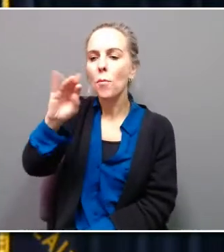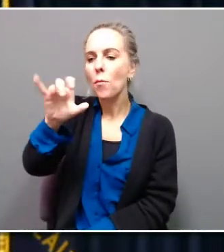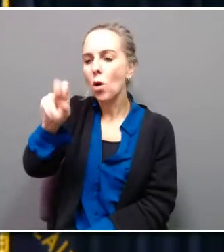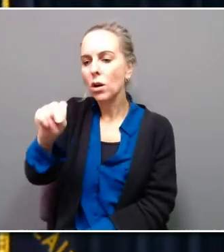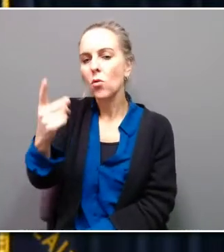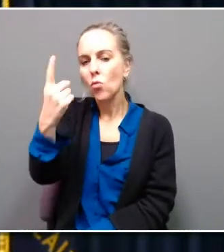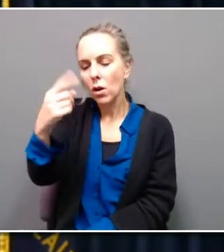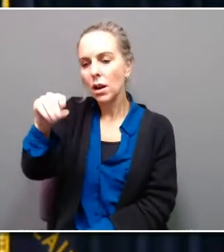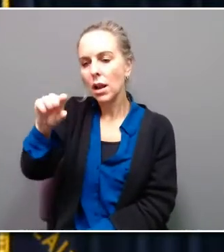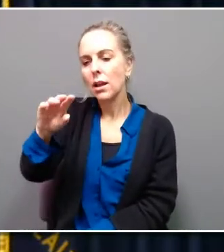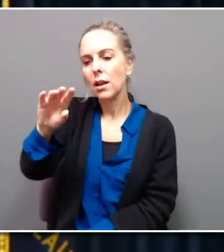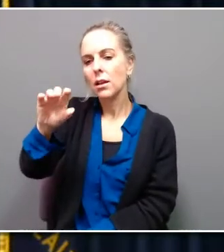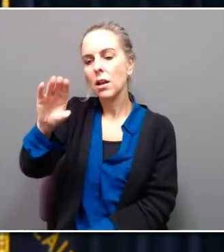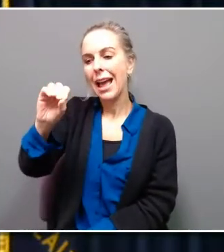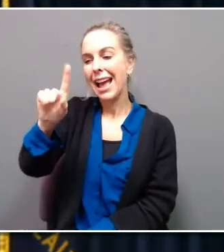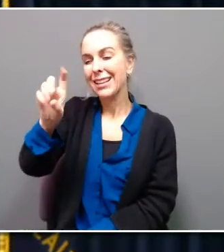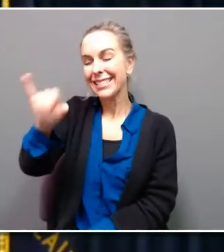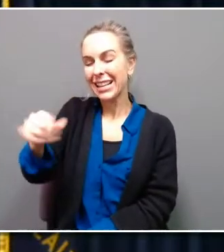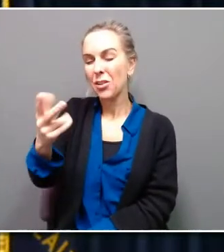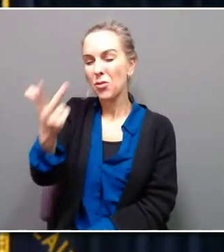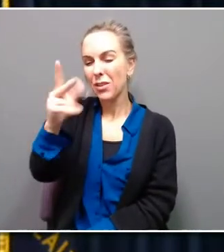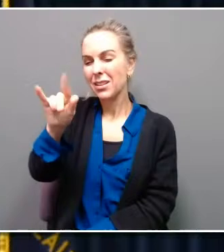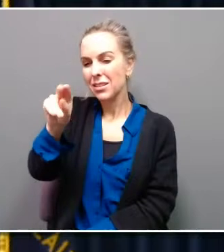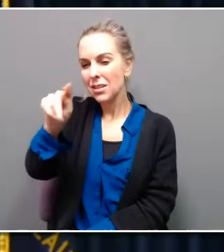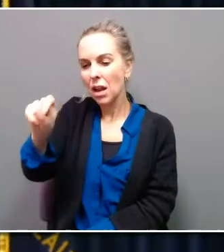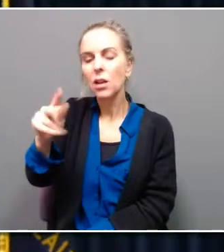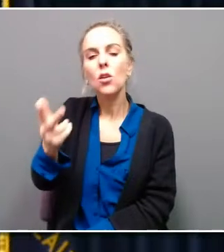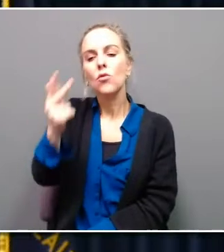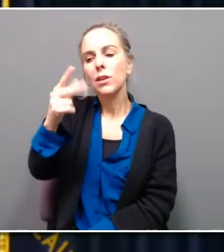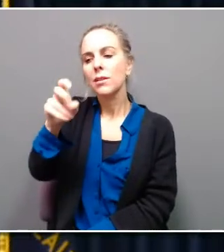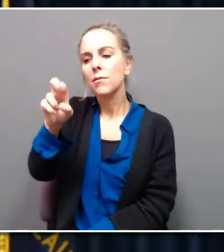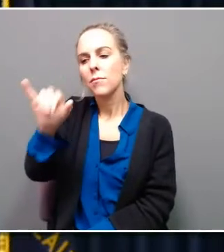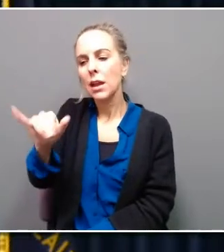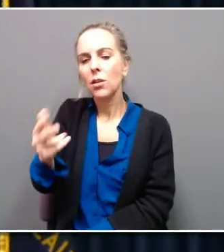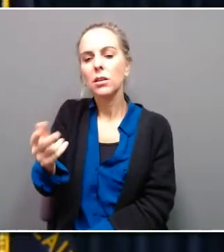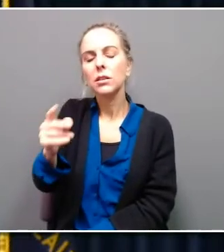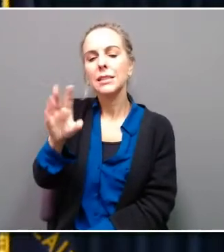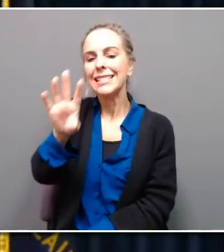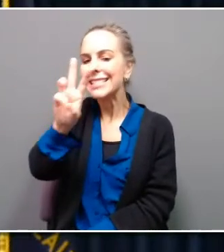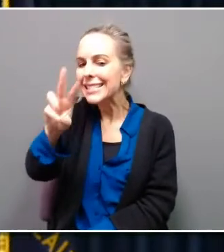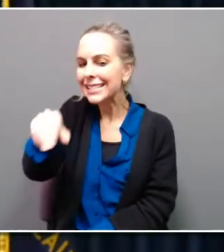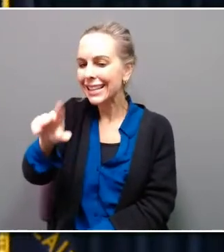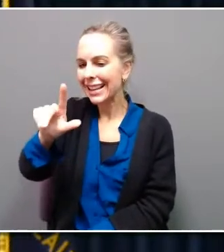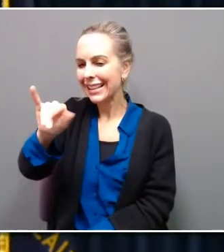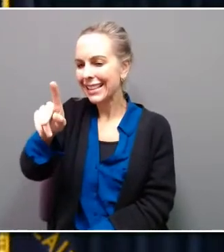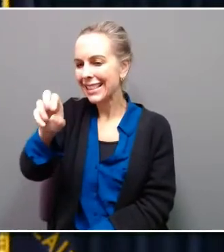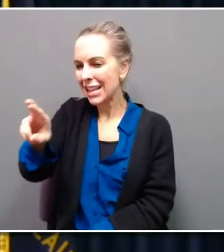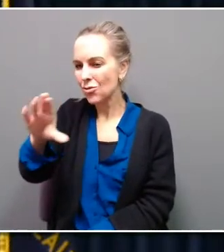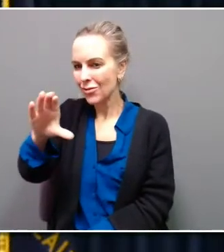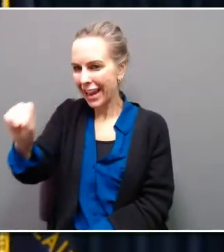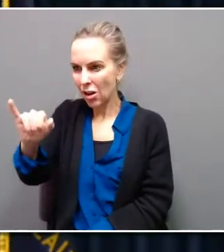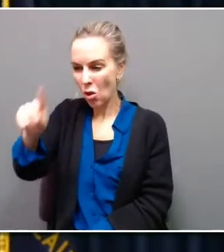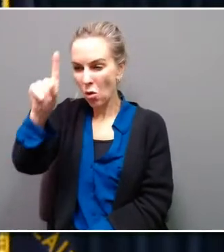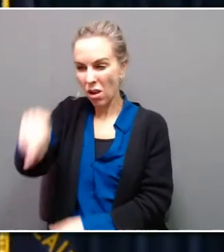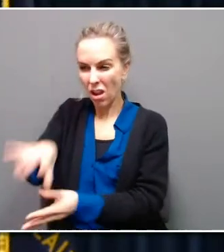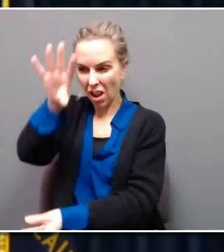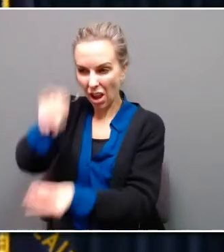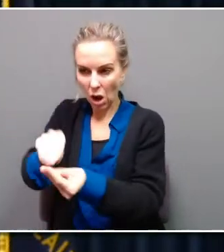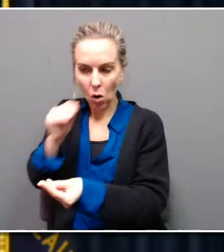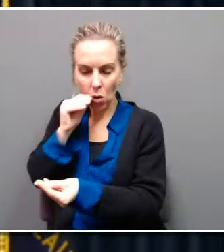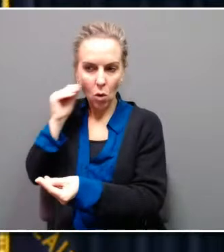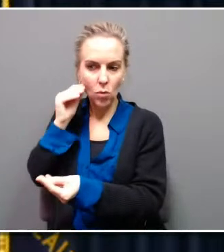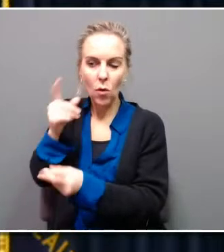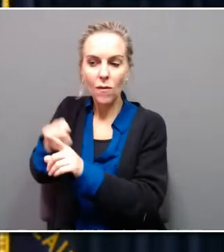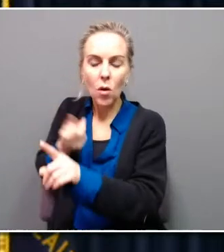County, 2 in Knott, 3 in Perry, and 6 in Letcher County. And I must mention the incredible work that is being done by the coalition